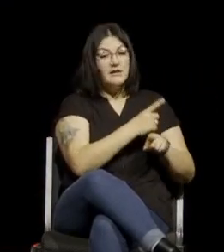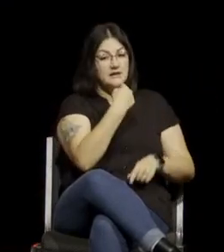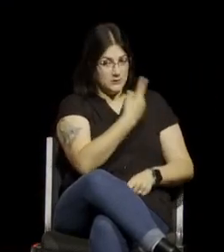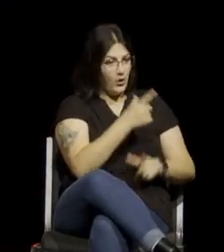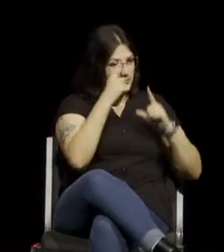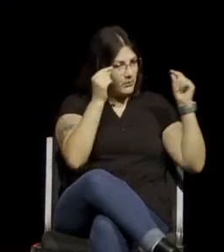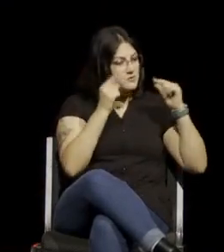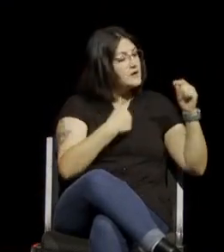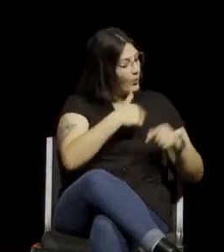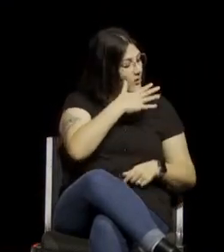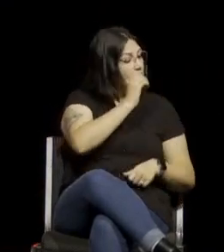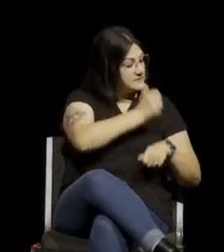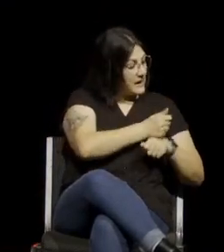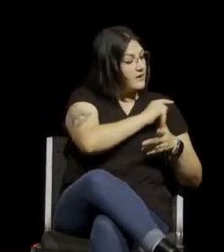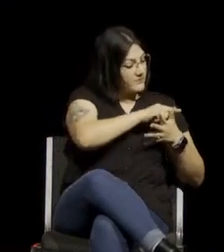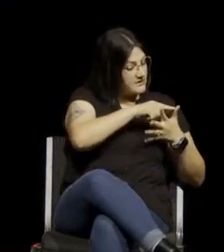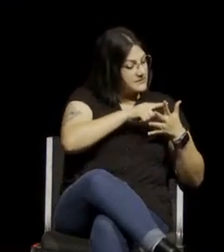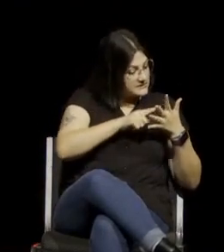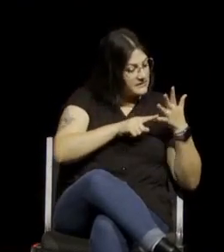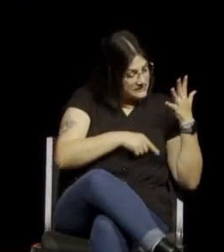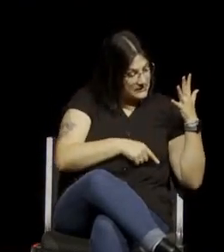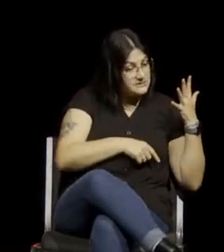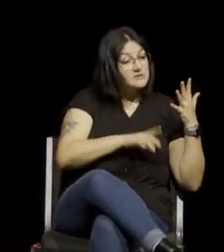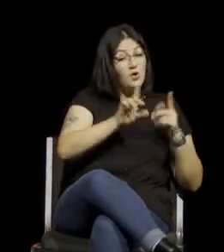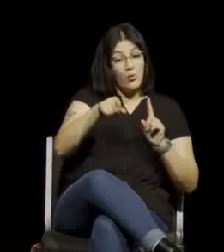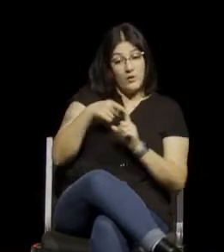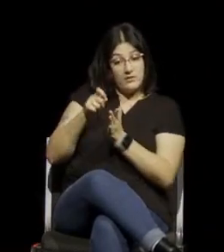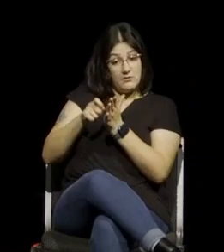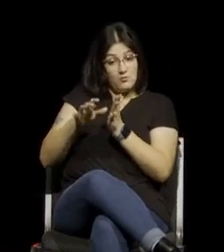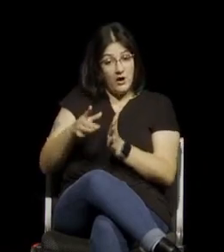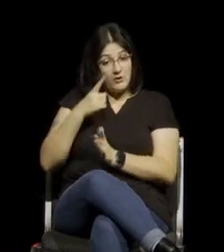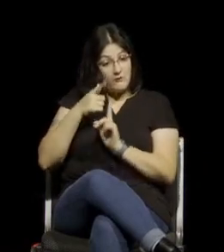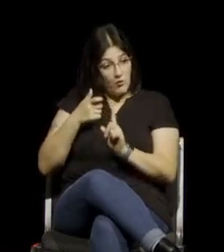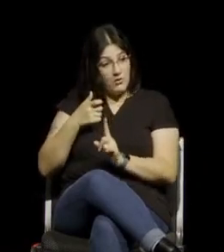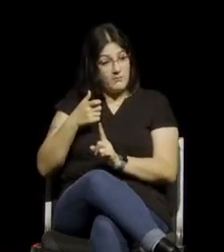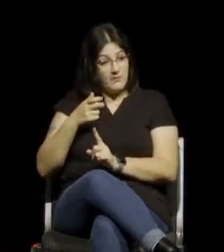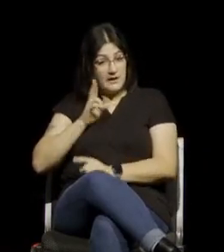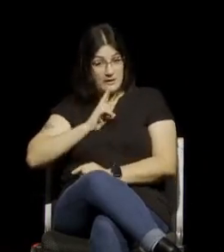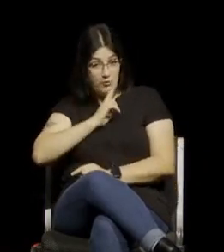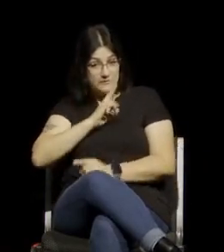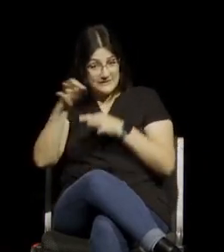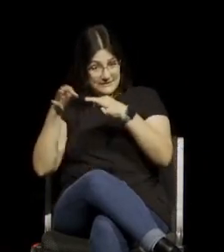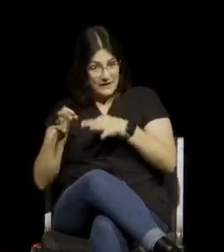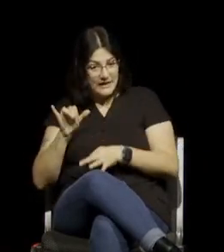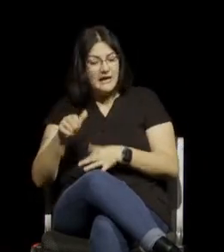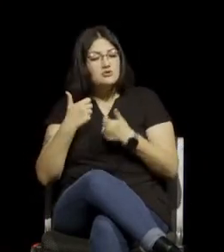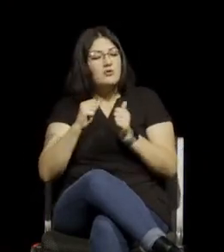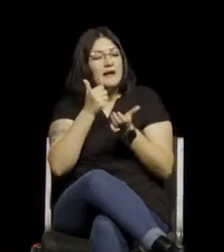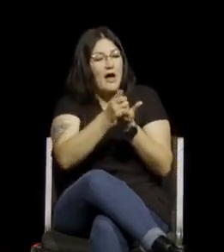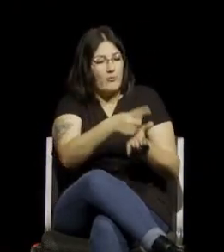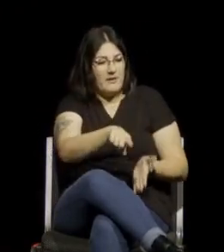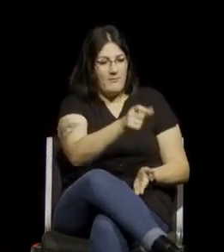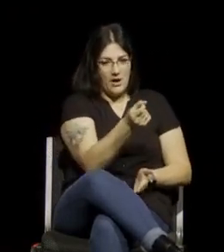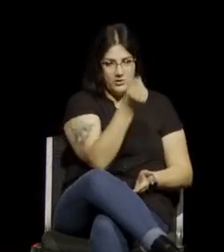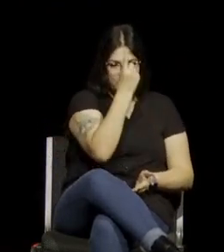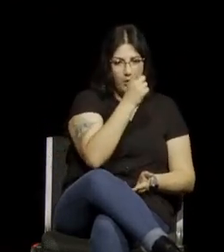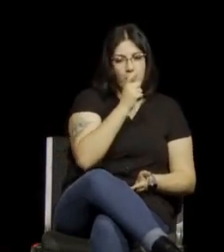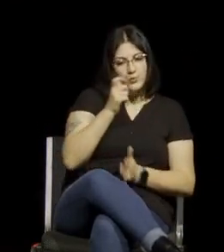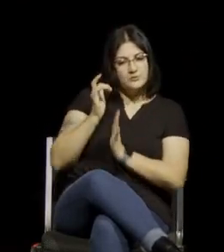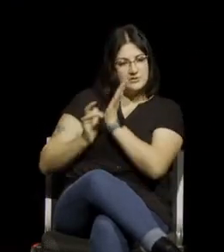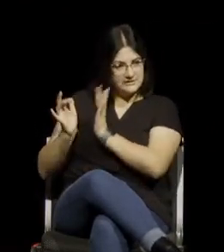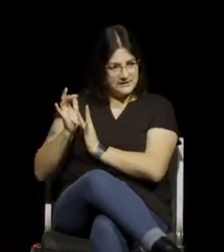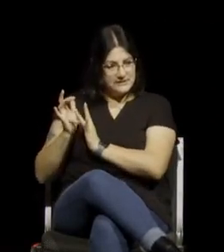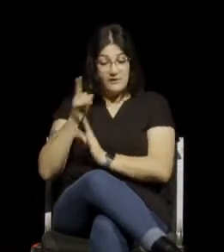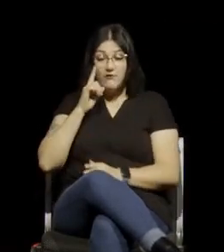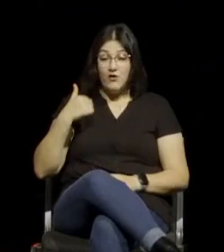order. And so when the author of Hebrews is relating back to that, he's helping people to understand just who Jesus is. And for us,